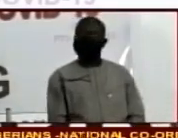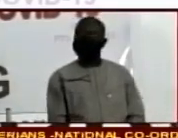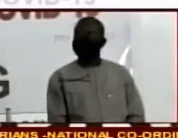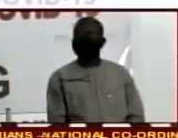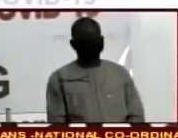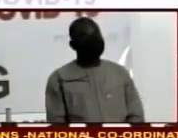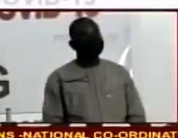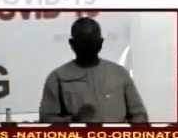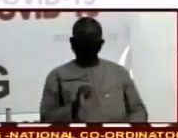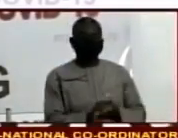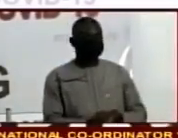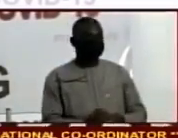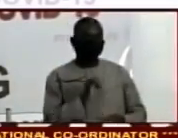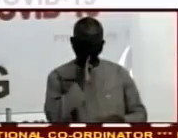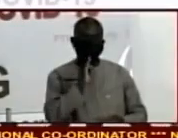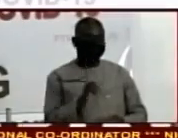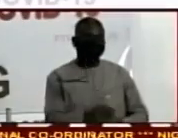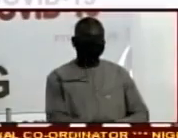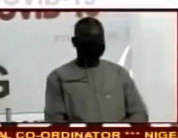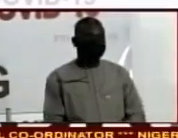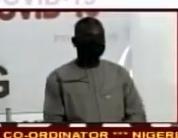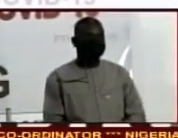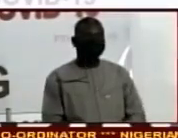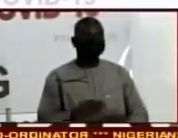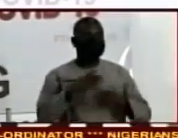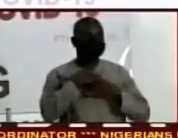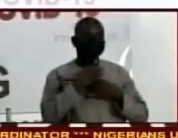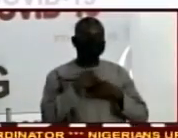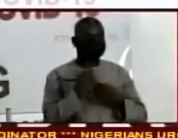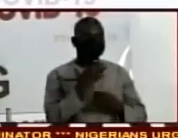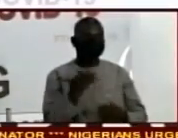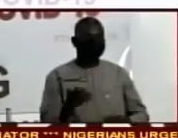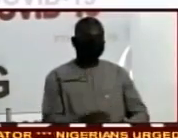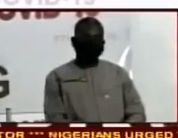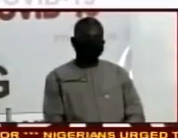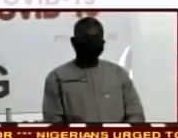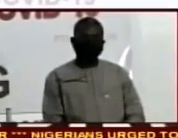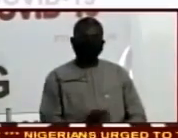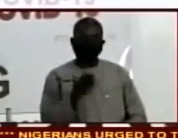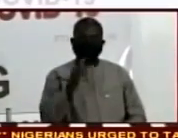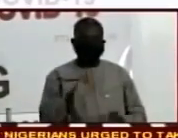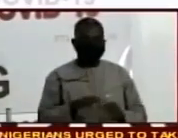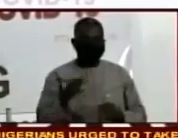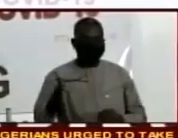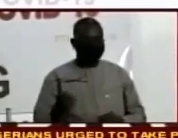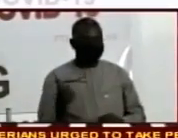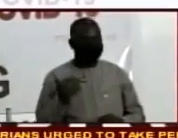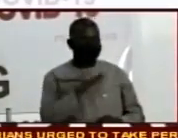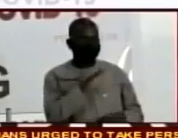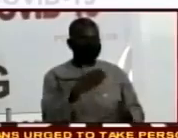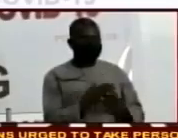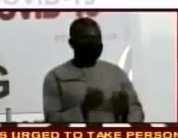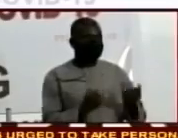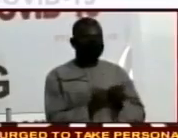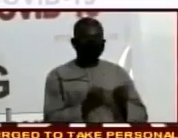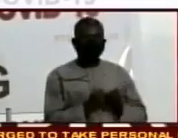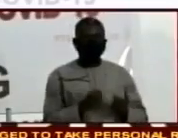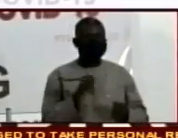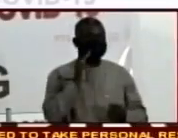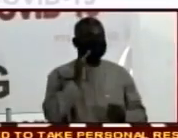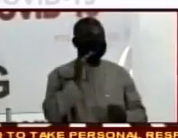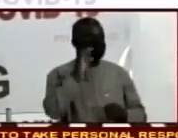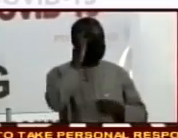that's yeah, an interesting one. I mean, by extension, we might as well give palliatives to Nigerians all